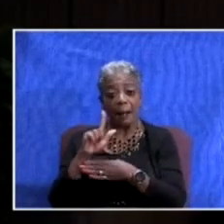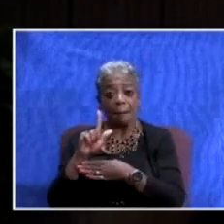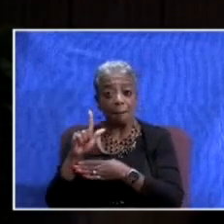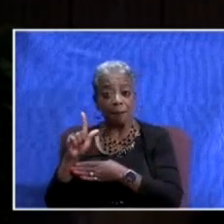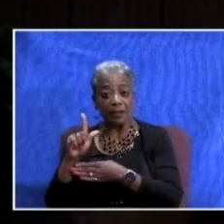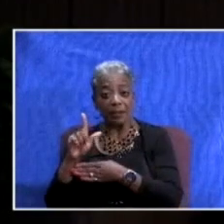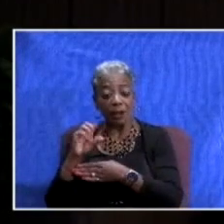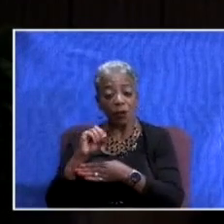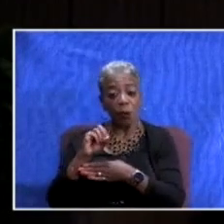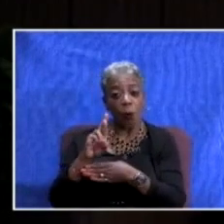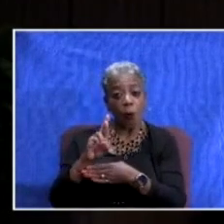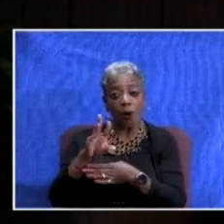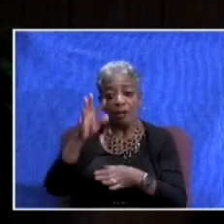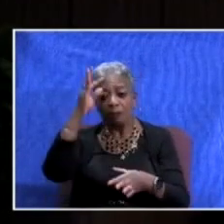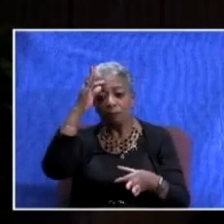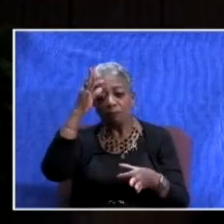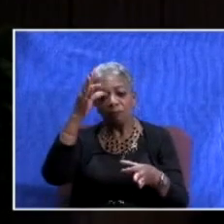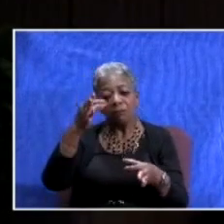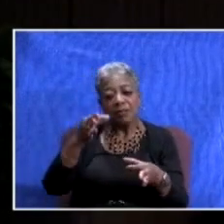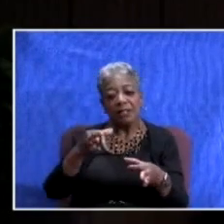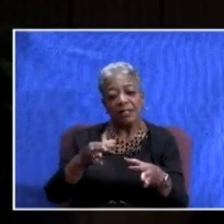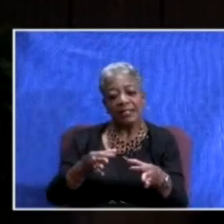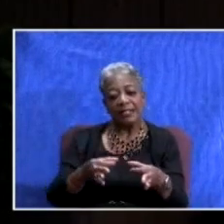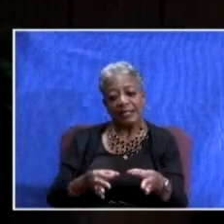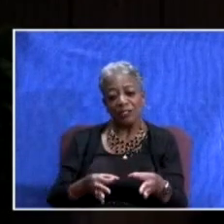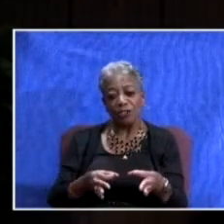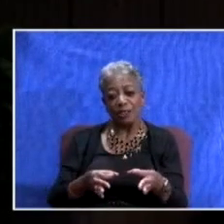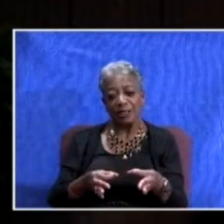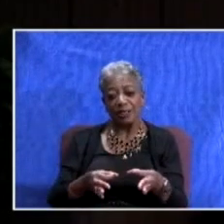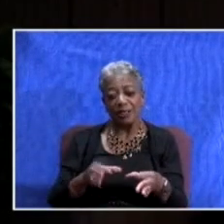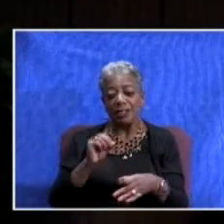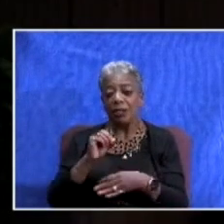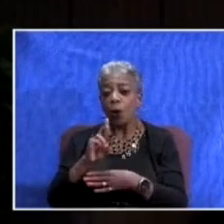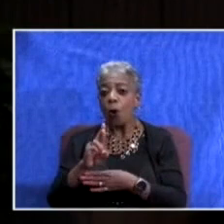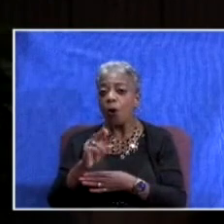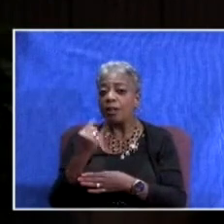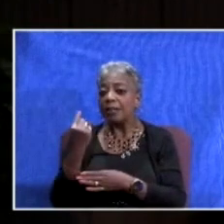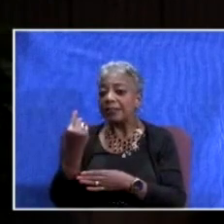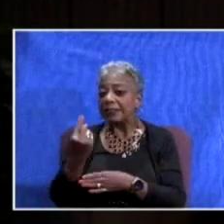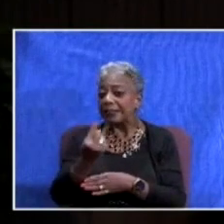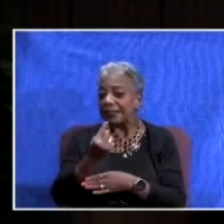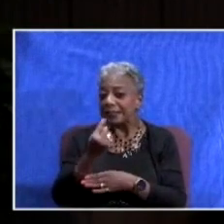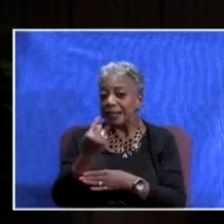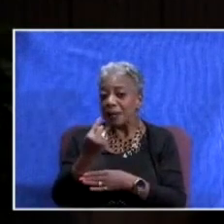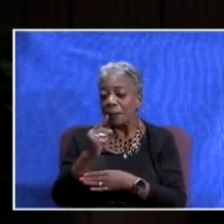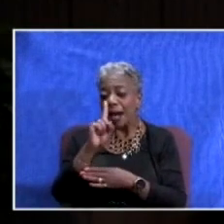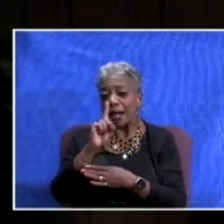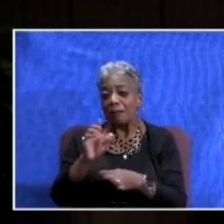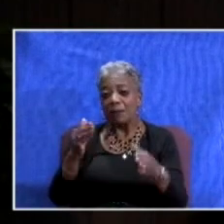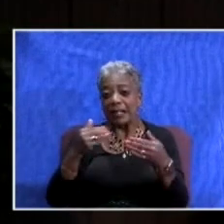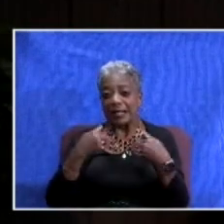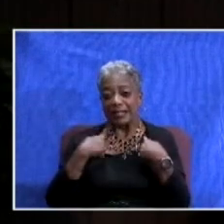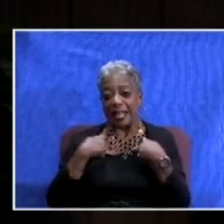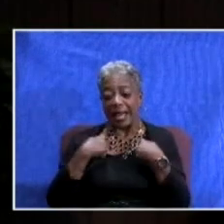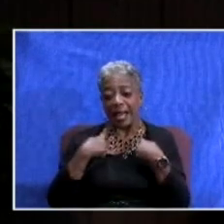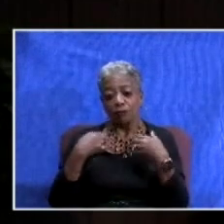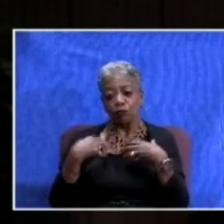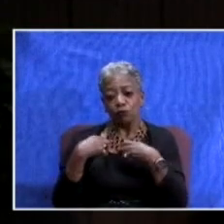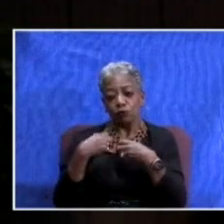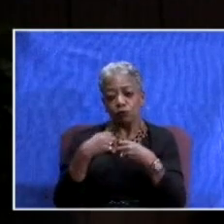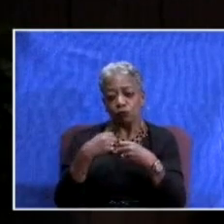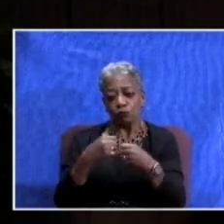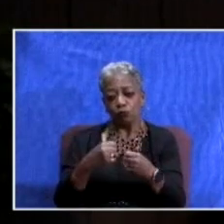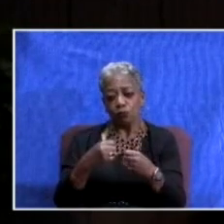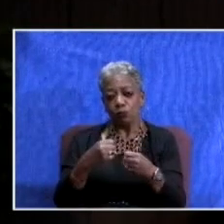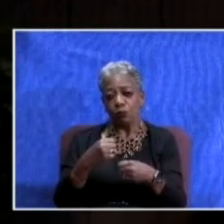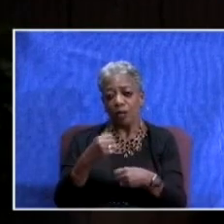a decision they have to make, or somebody that they must have the courage to confront and tell the truth